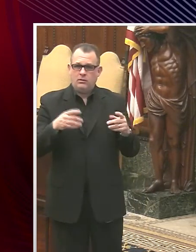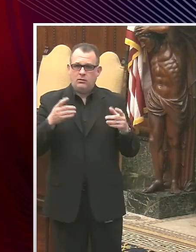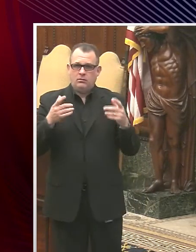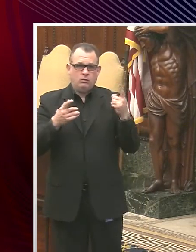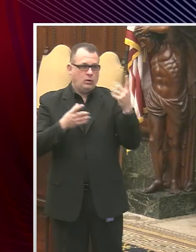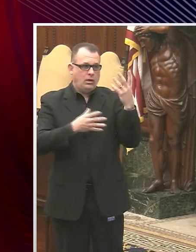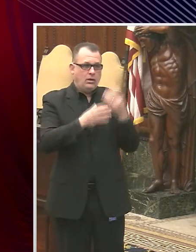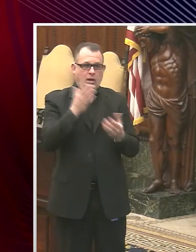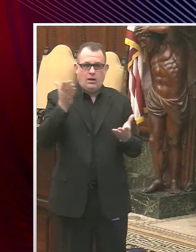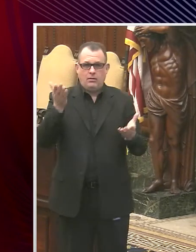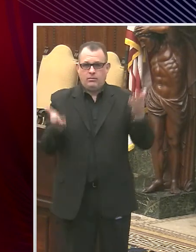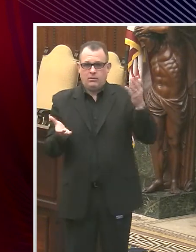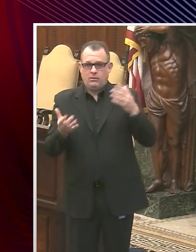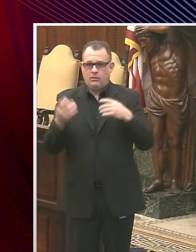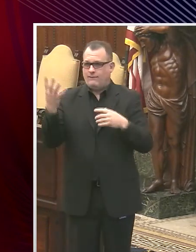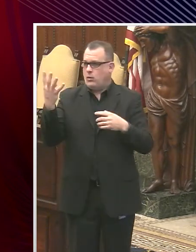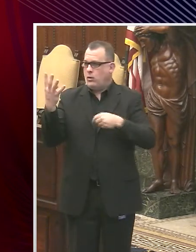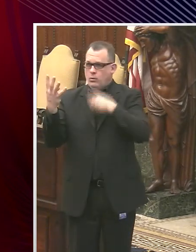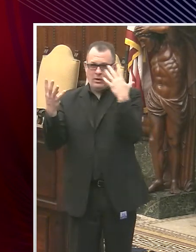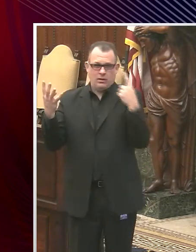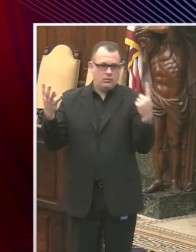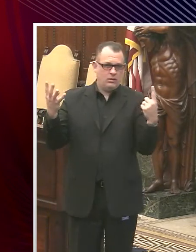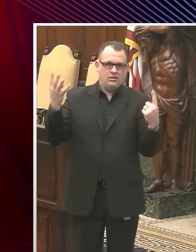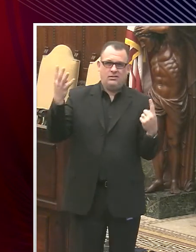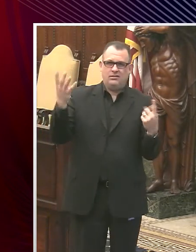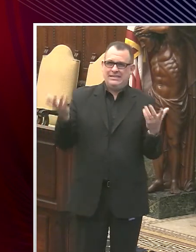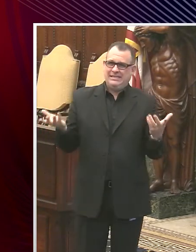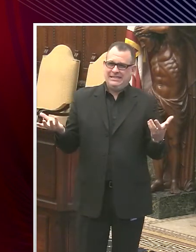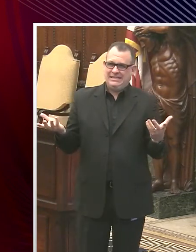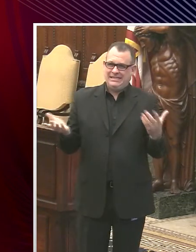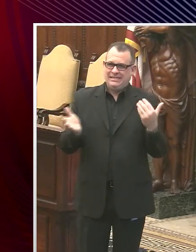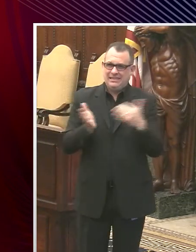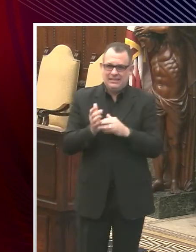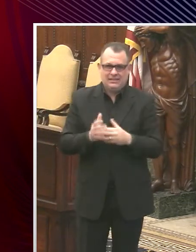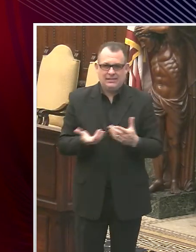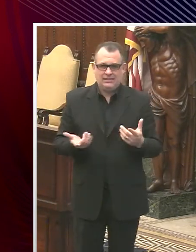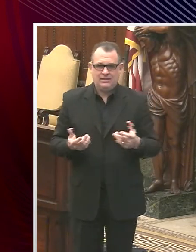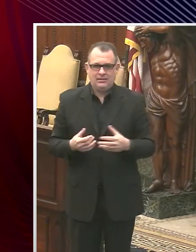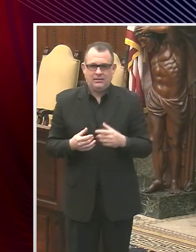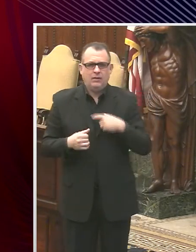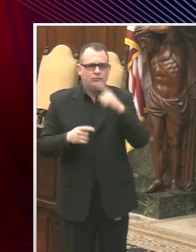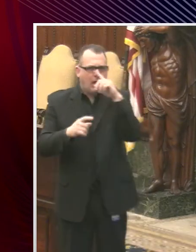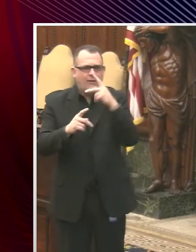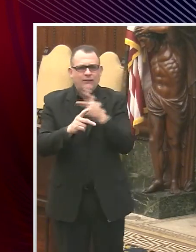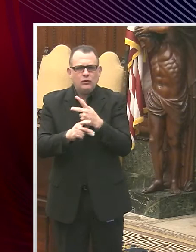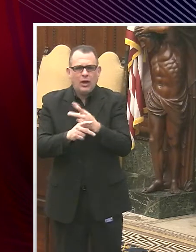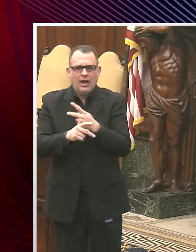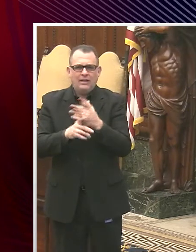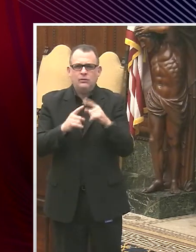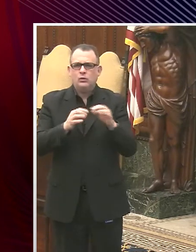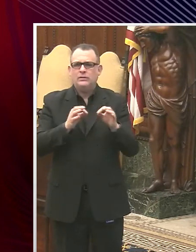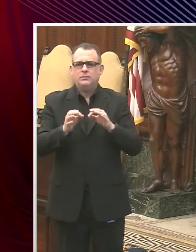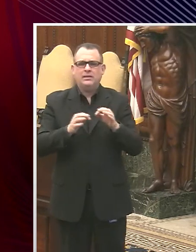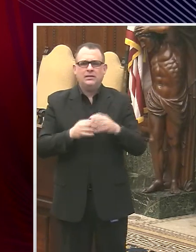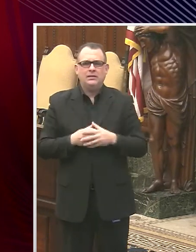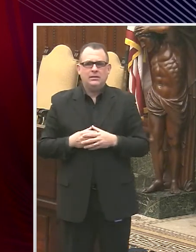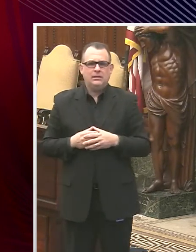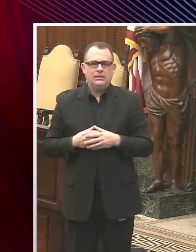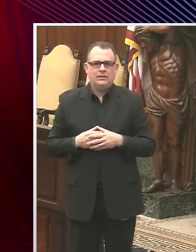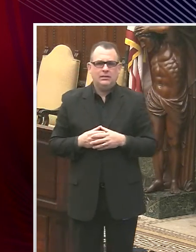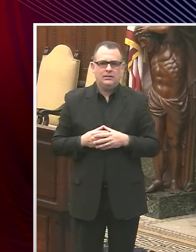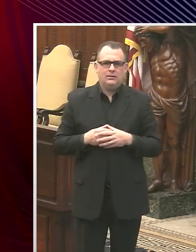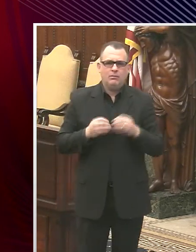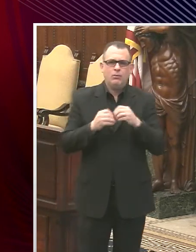shots from higher vax to lower vaccinated zip codes. I'm just curious, can you define a little bit more what you mean